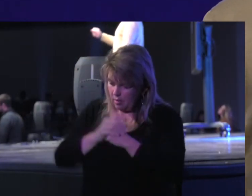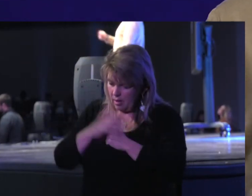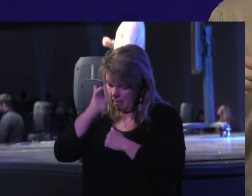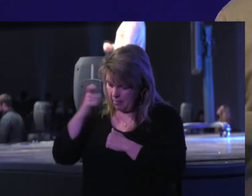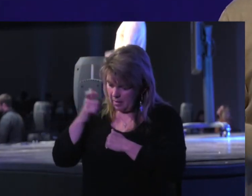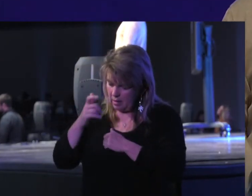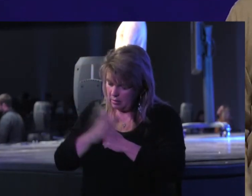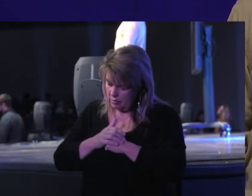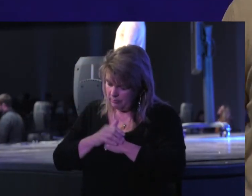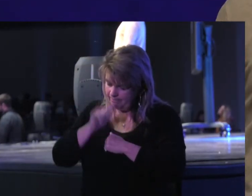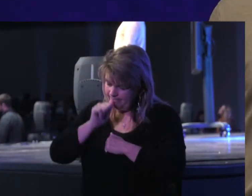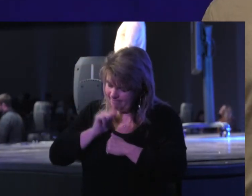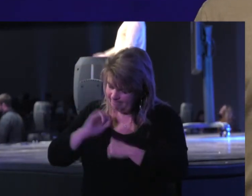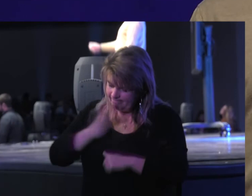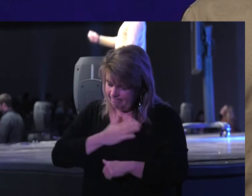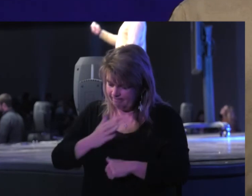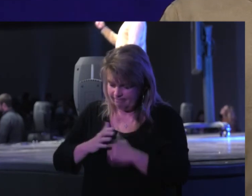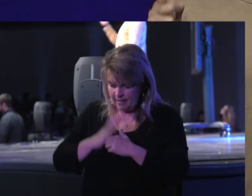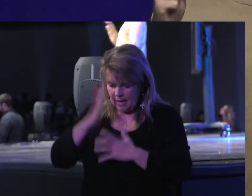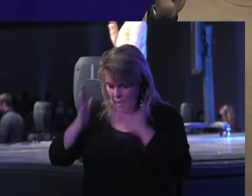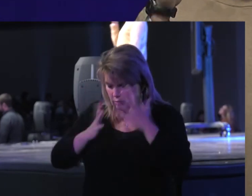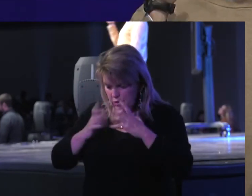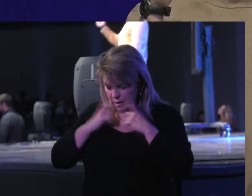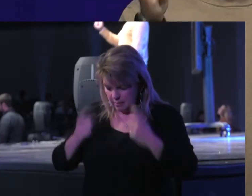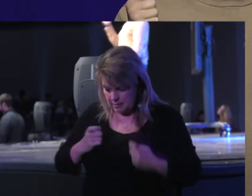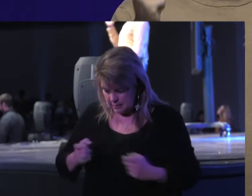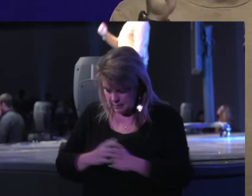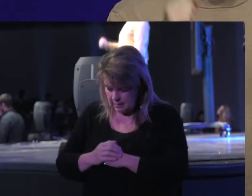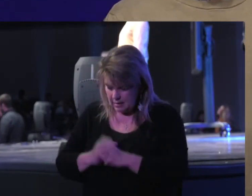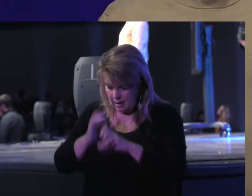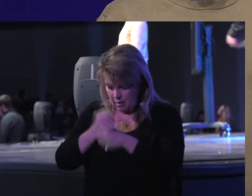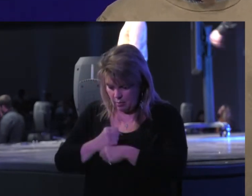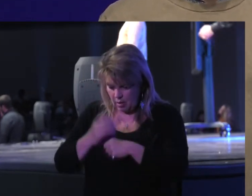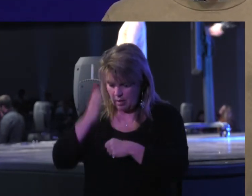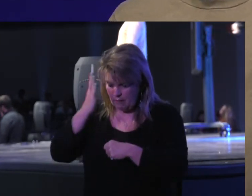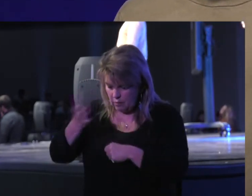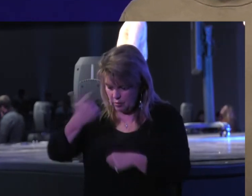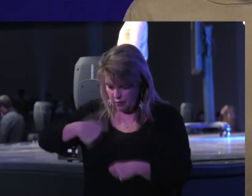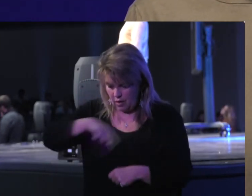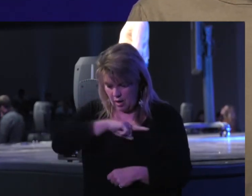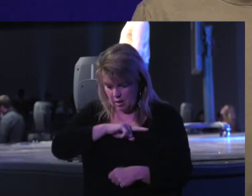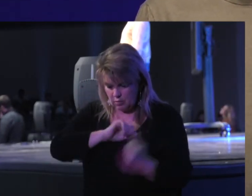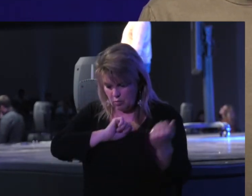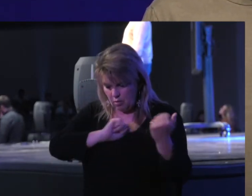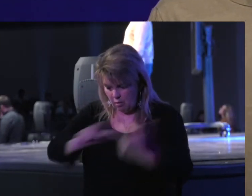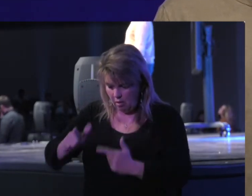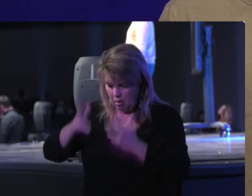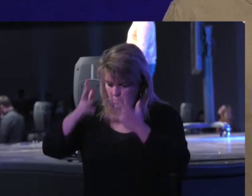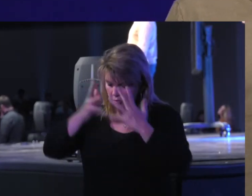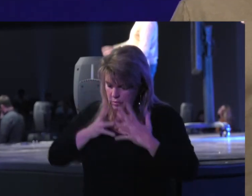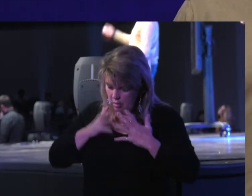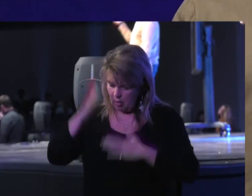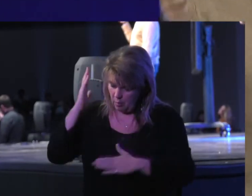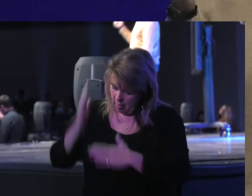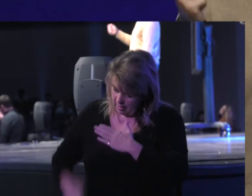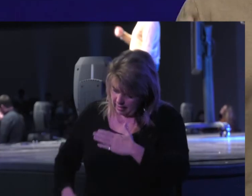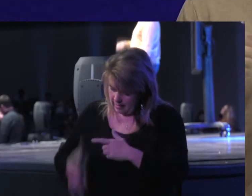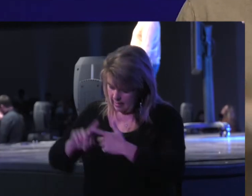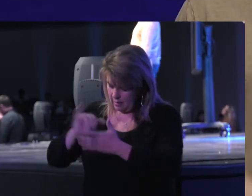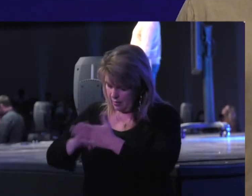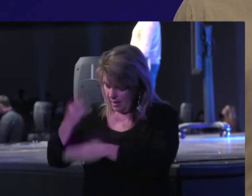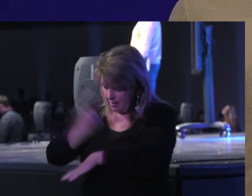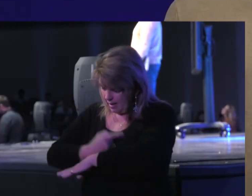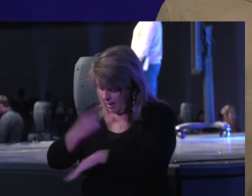because you bore our shame and sin, have created a future for us where all sorrow will end. And until that